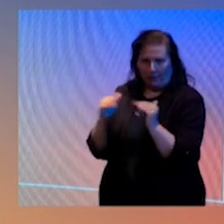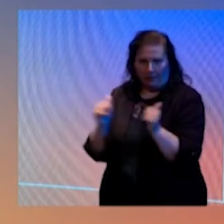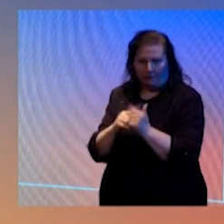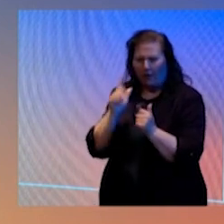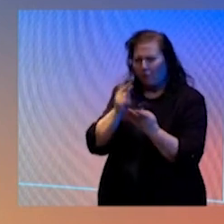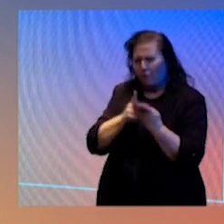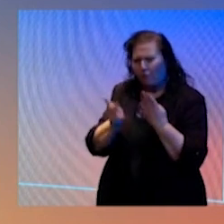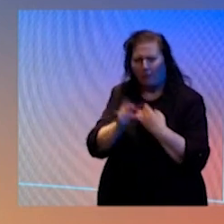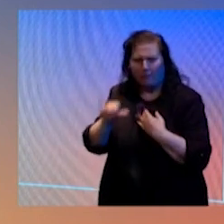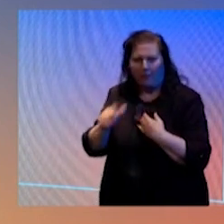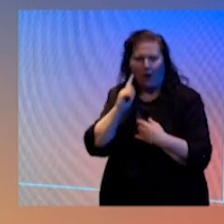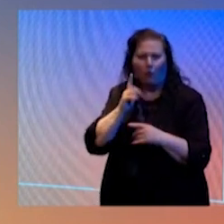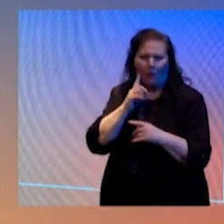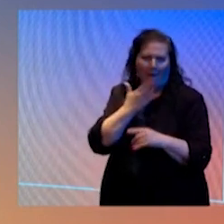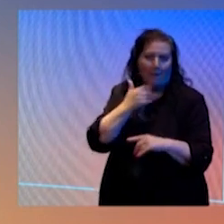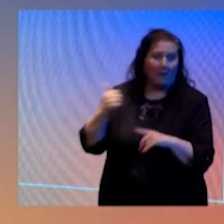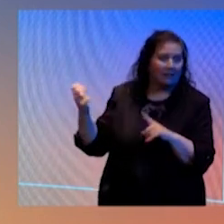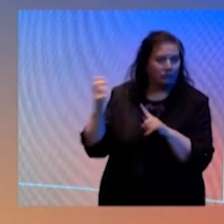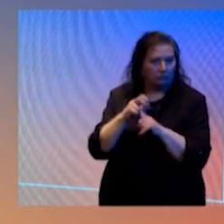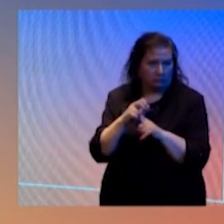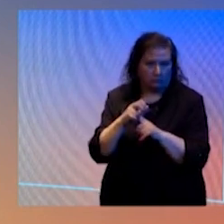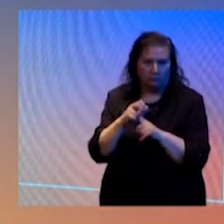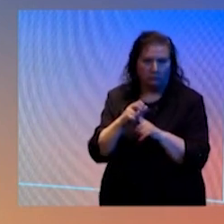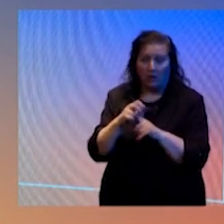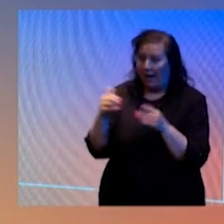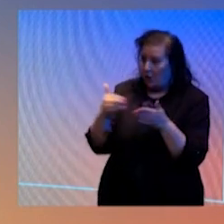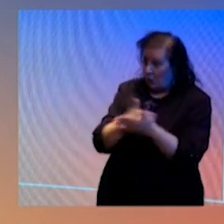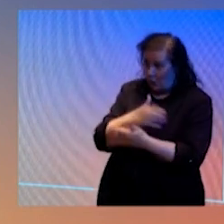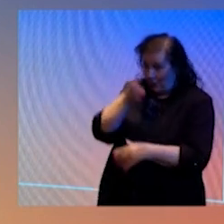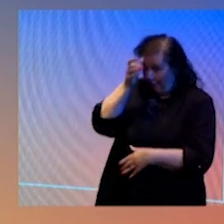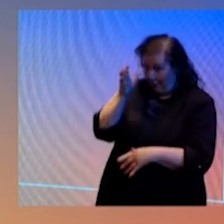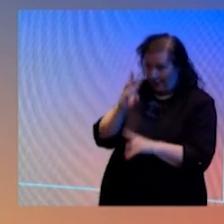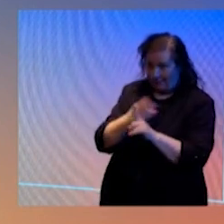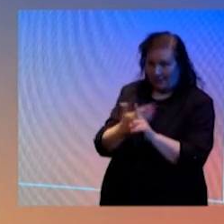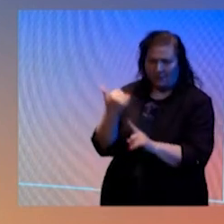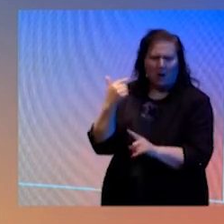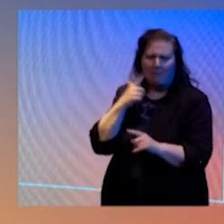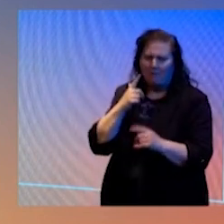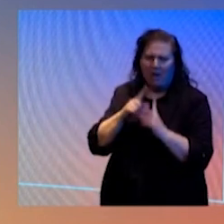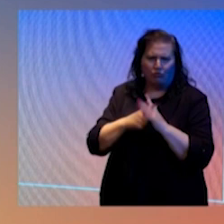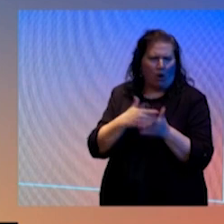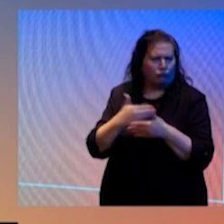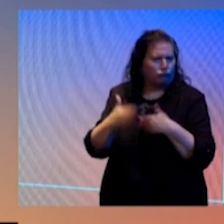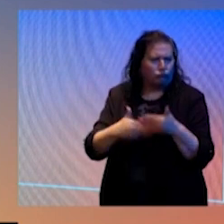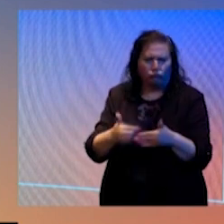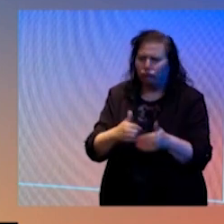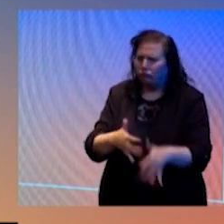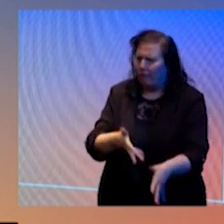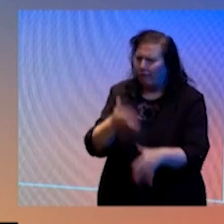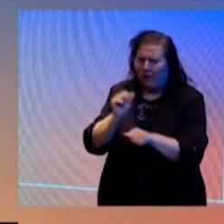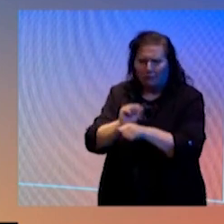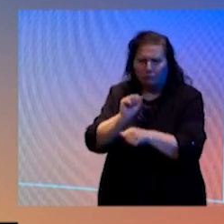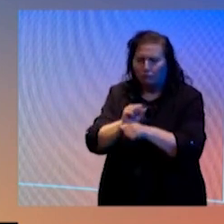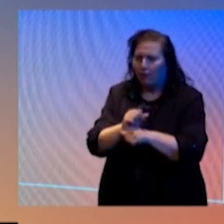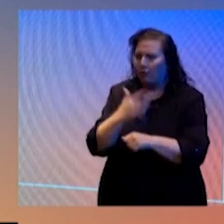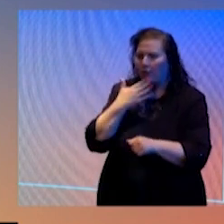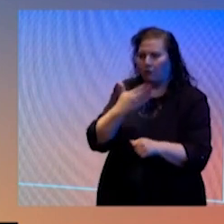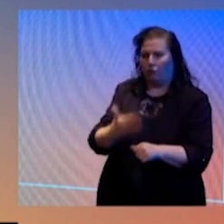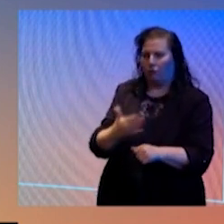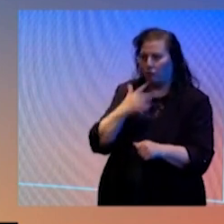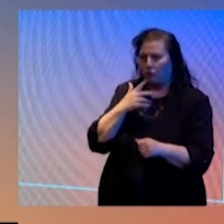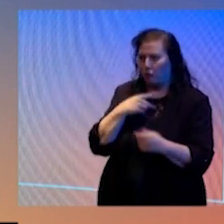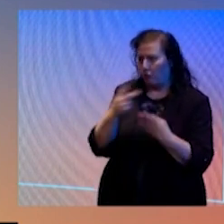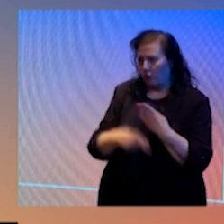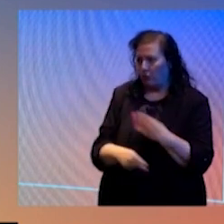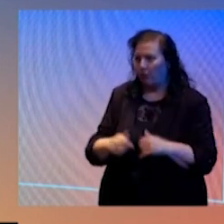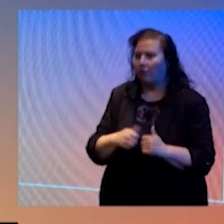this, that was brand new to me 6 months ago, and I jumped right on it. Got the chancellor on board, got Meryl Tisch and the trustees